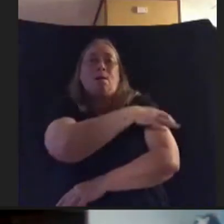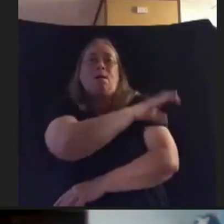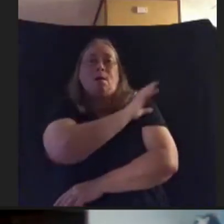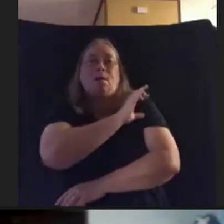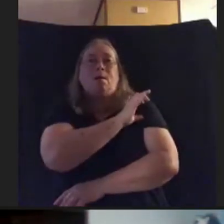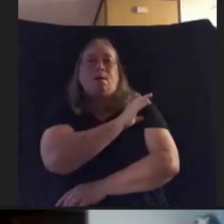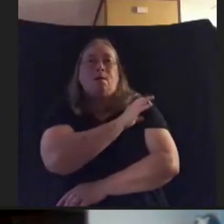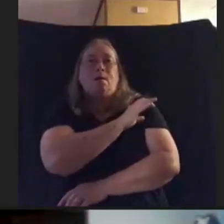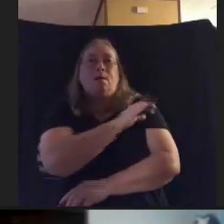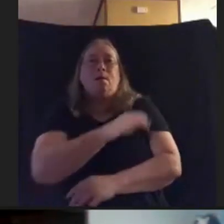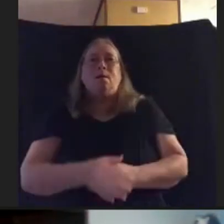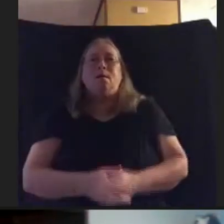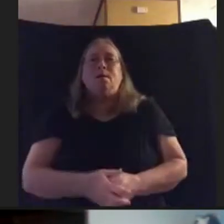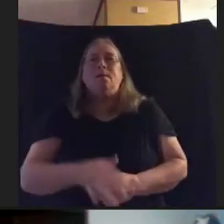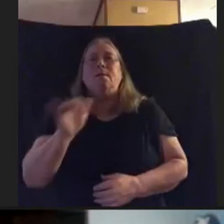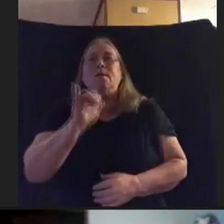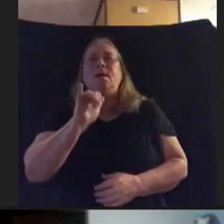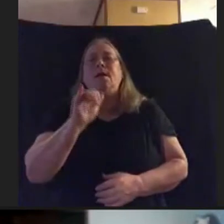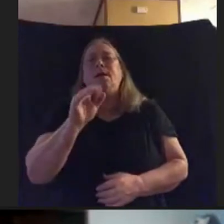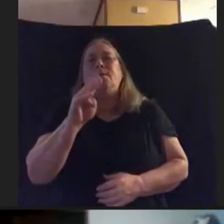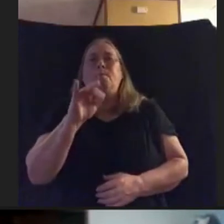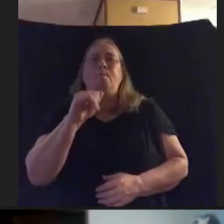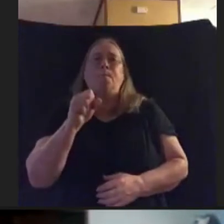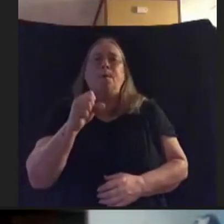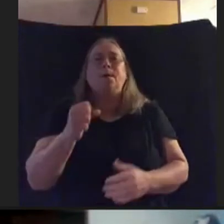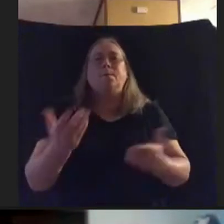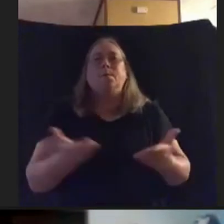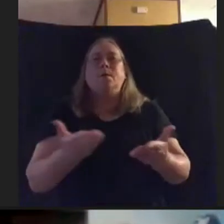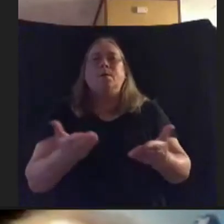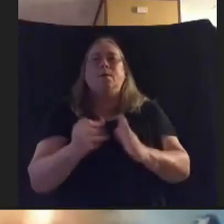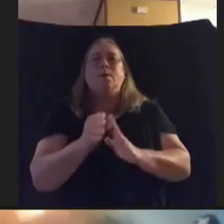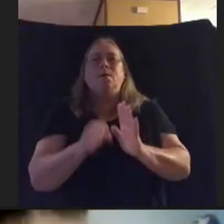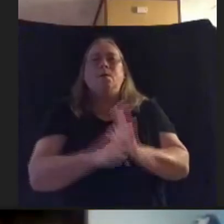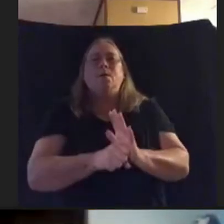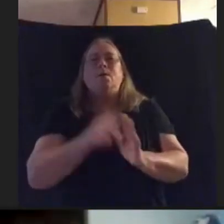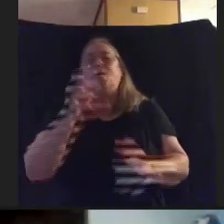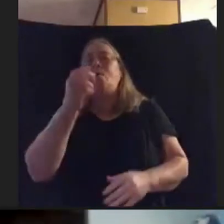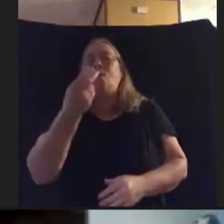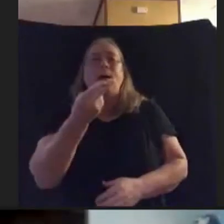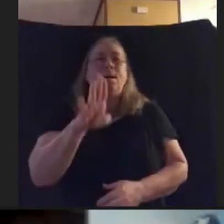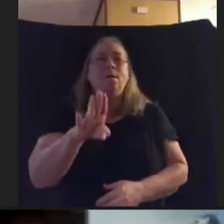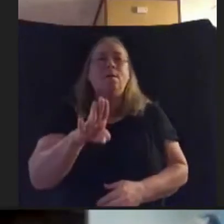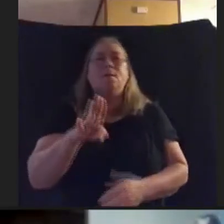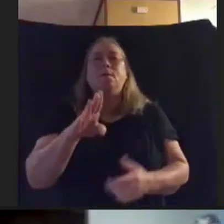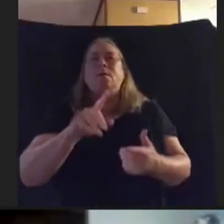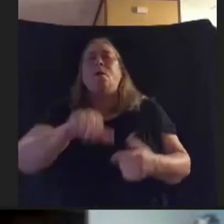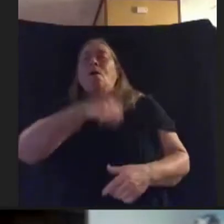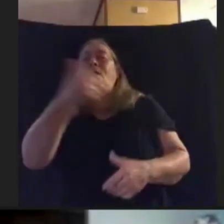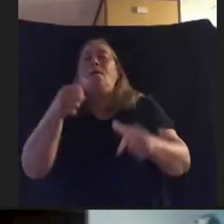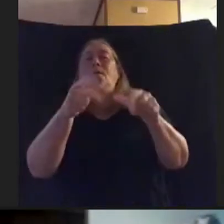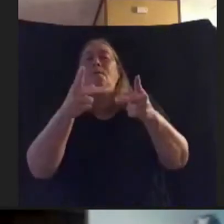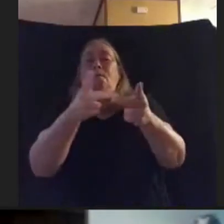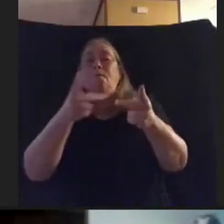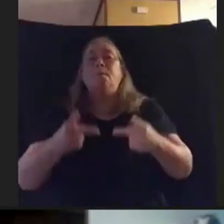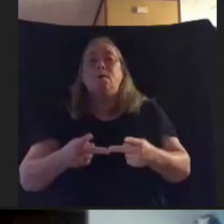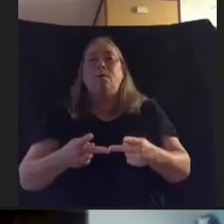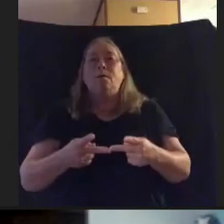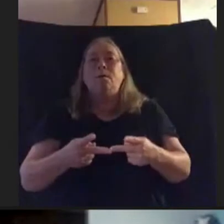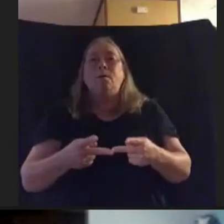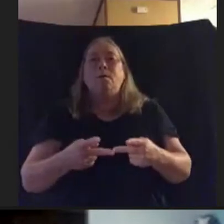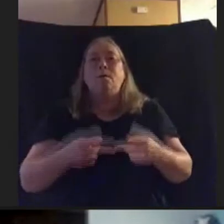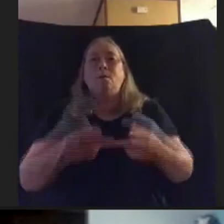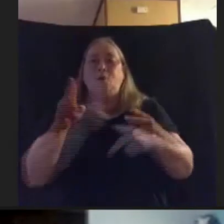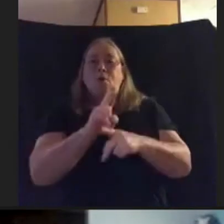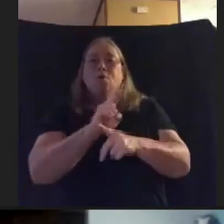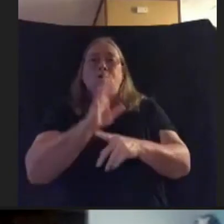like, North Mississippi, or what's going on in Hattiesburg, or other places, they're using their clinic network